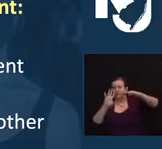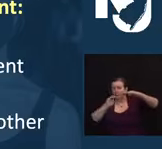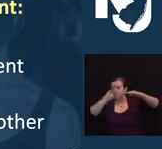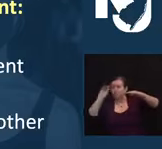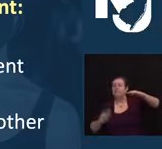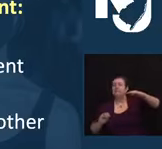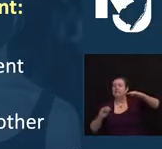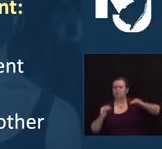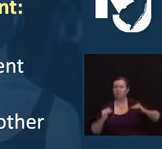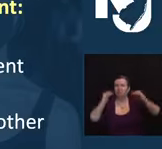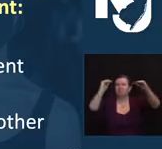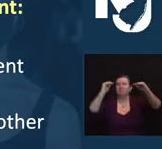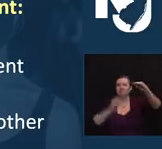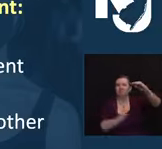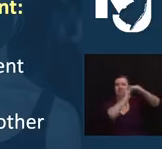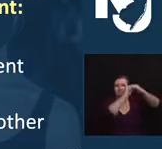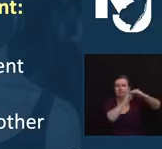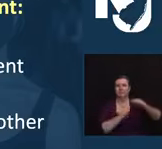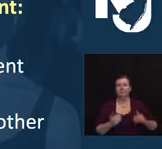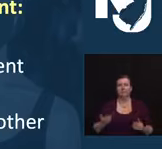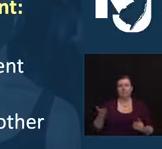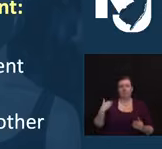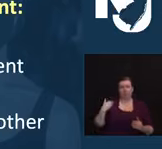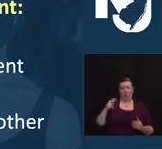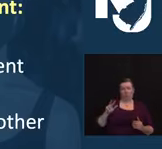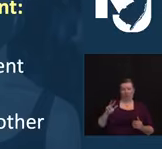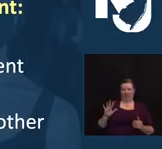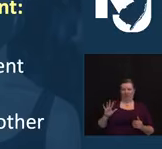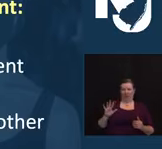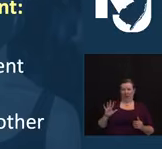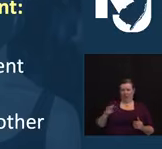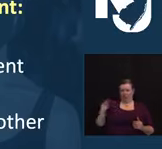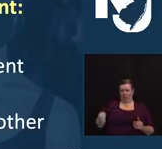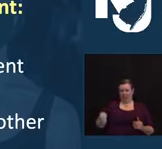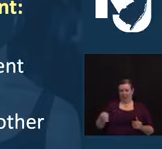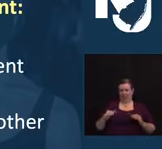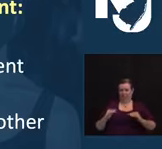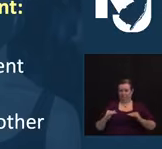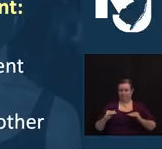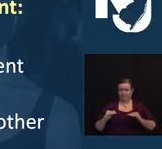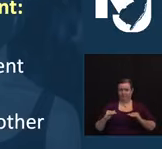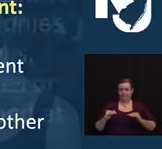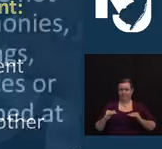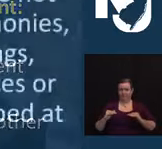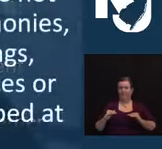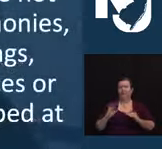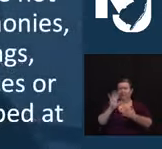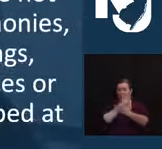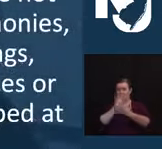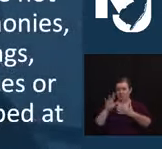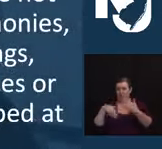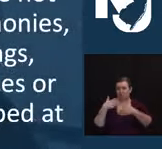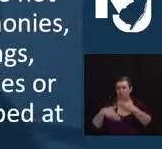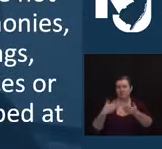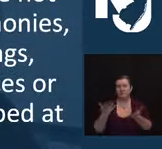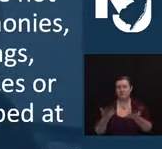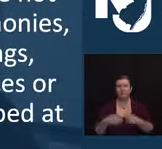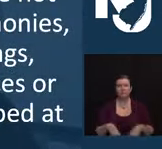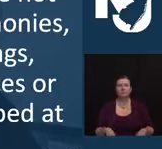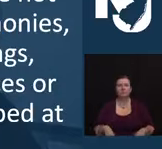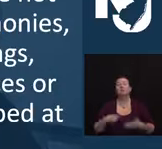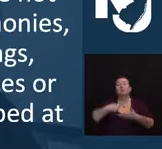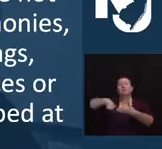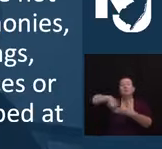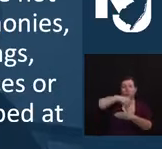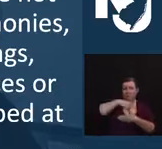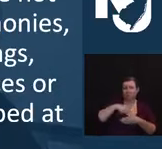capped at 35% for the past 5 weeks. Additionally, effective next Friday, same date, we are also announcing